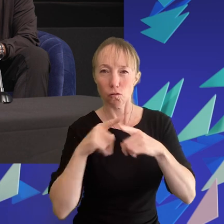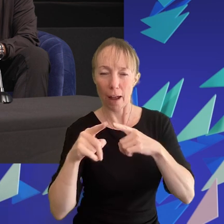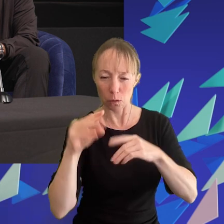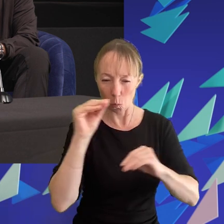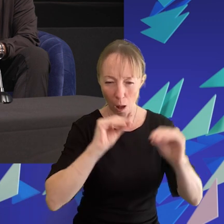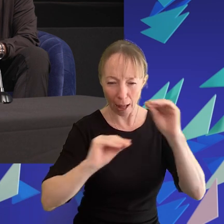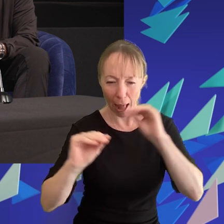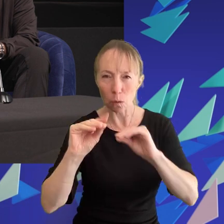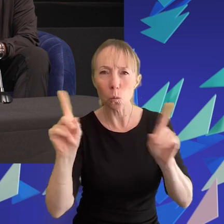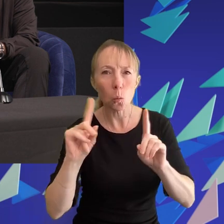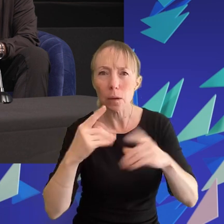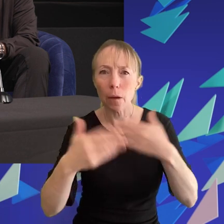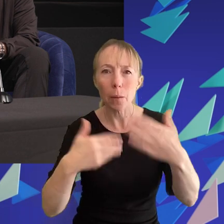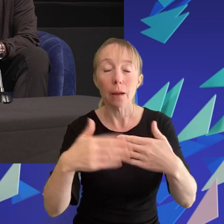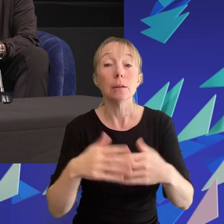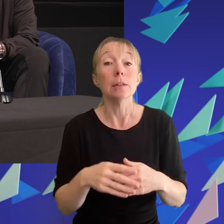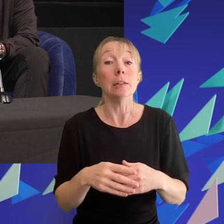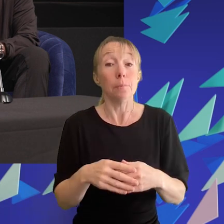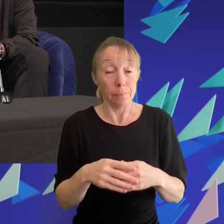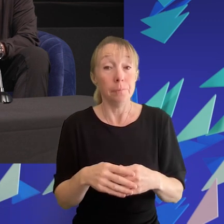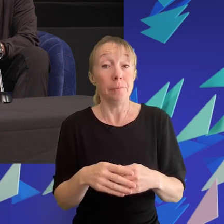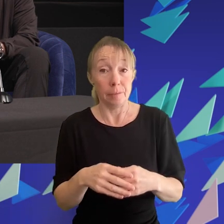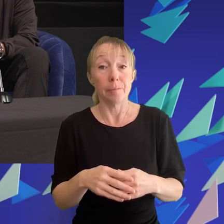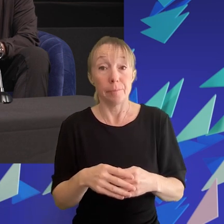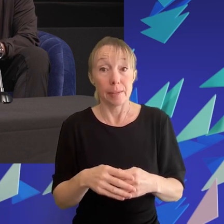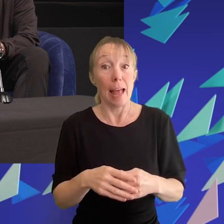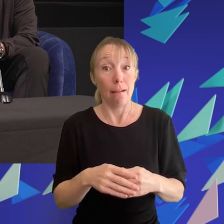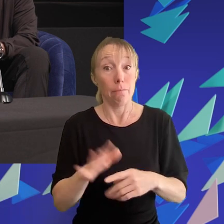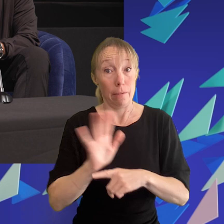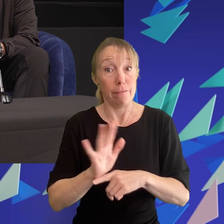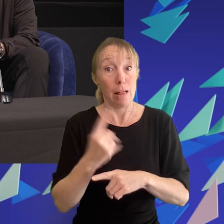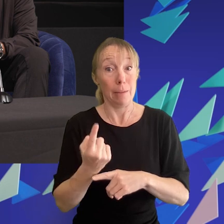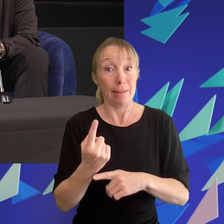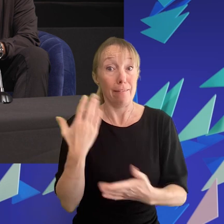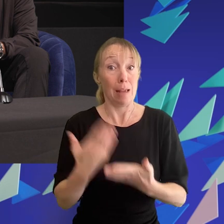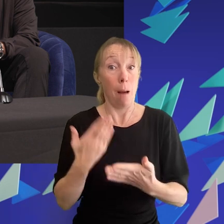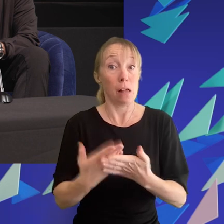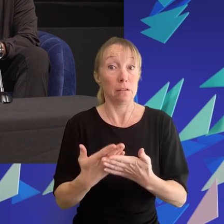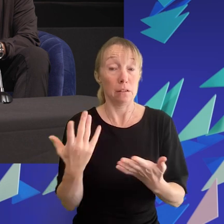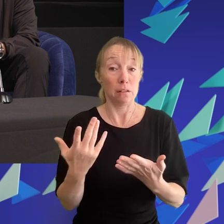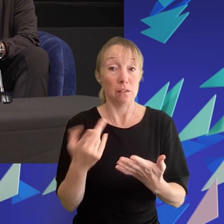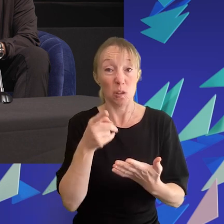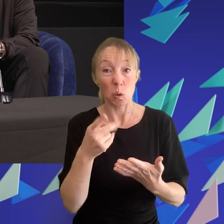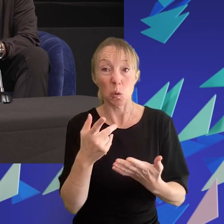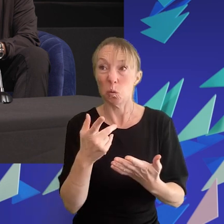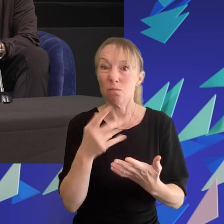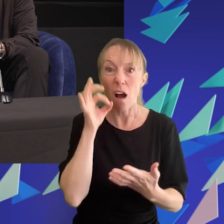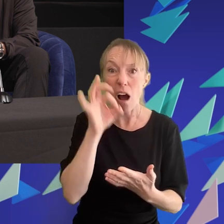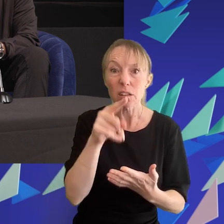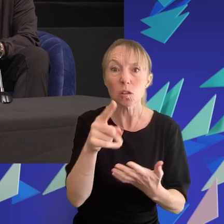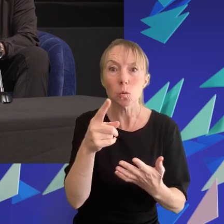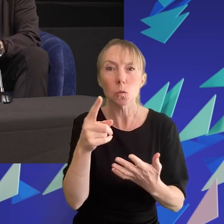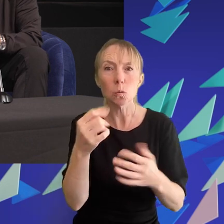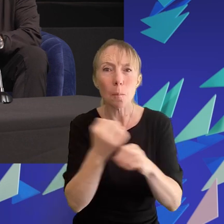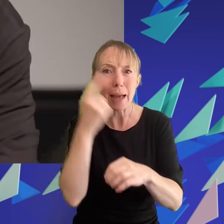all together. Yeah, it's a film that is demanding. Is demanding you to be making sense of